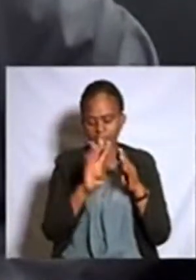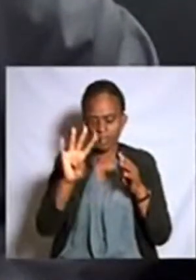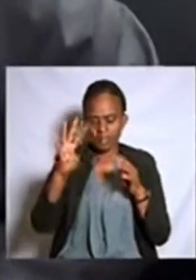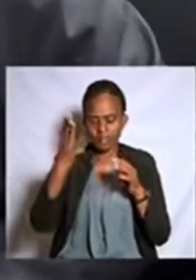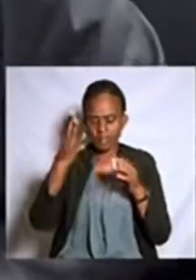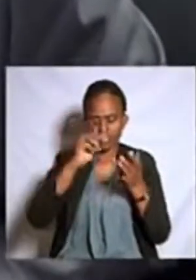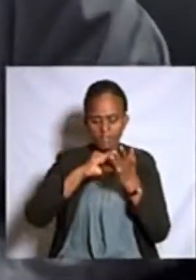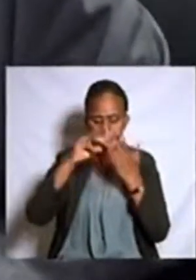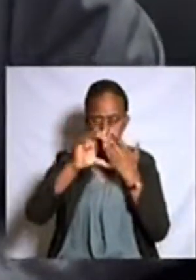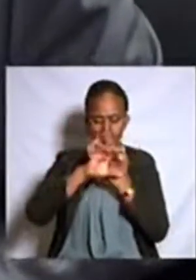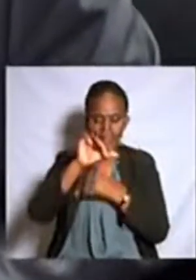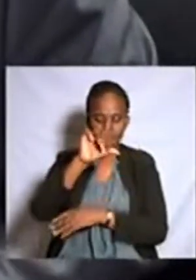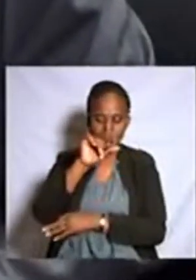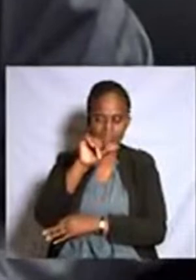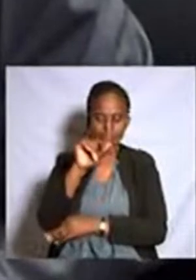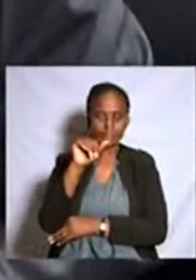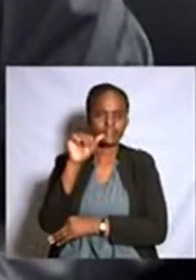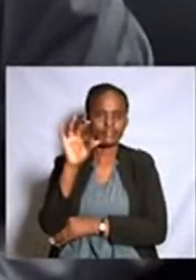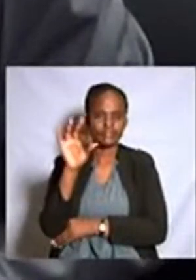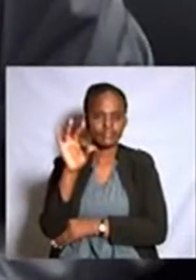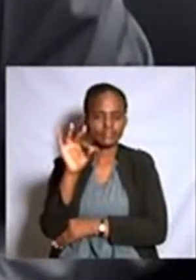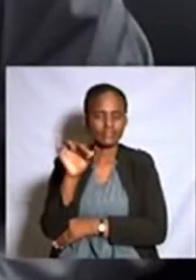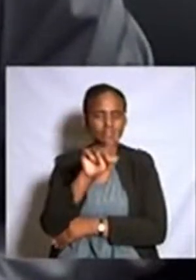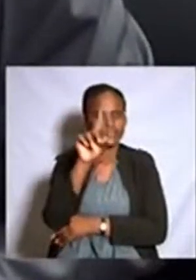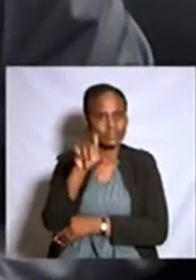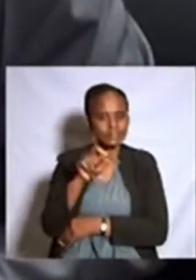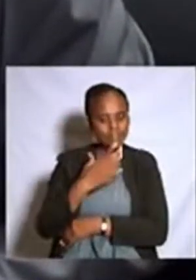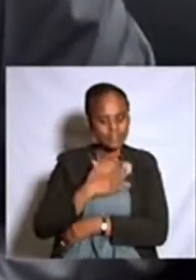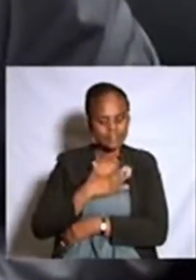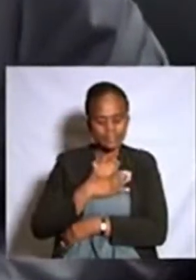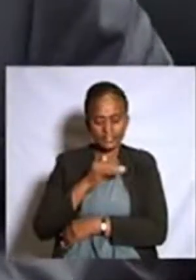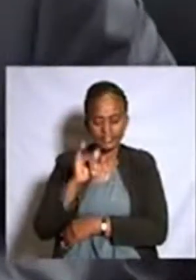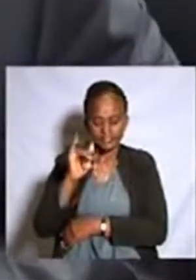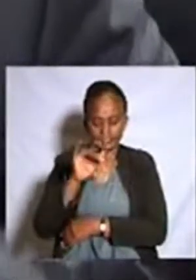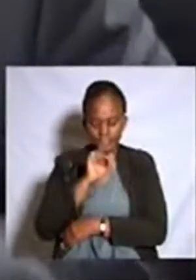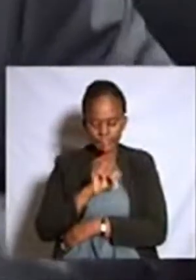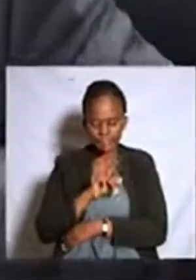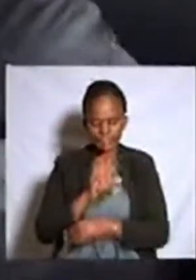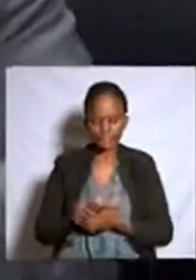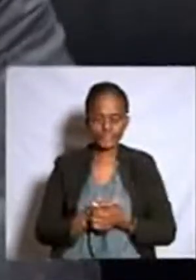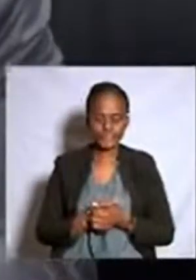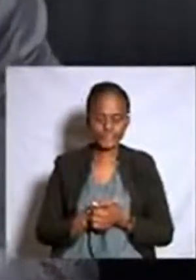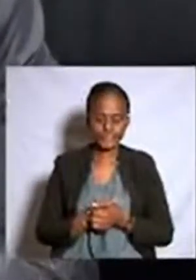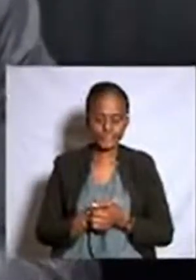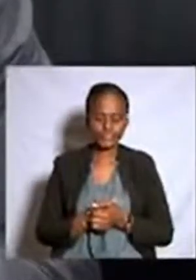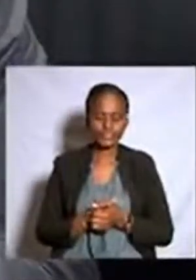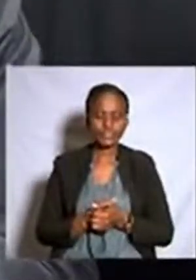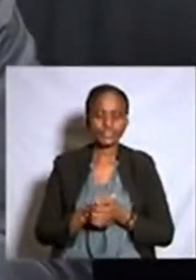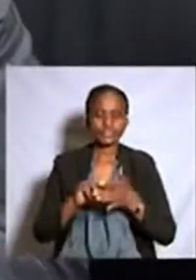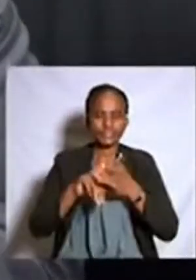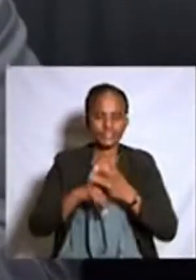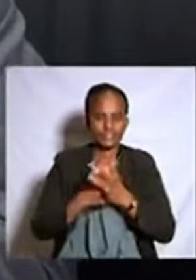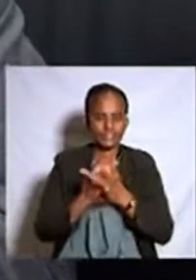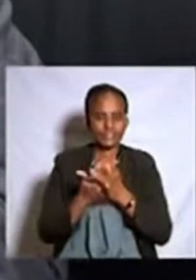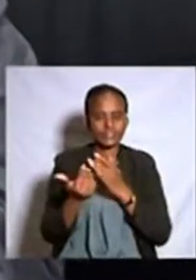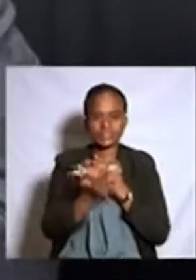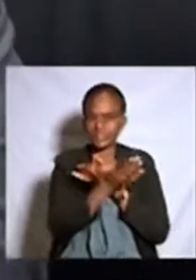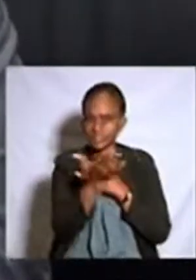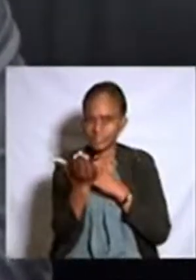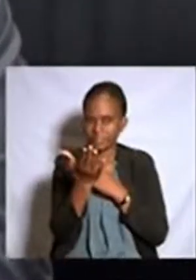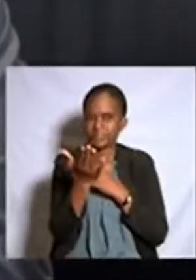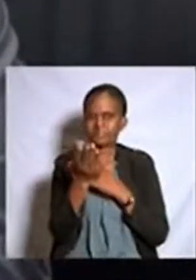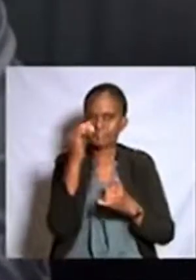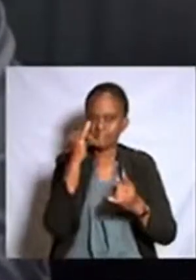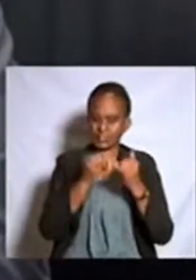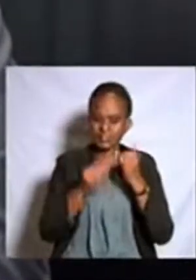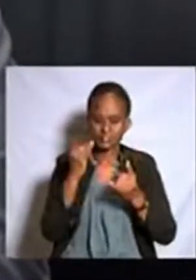2019. So my question really is how we actually ended